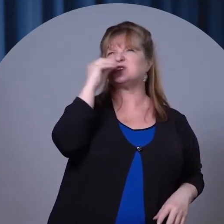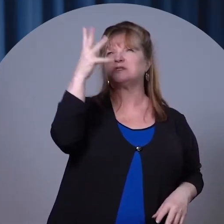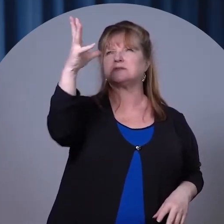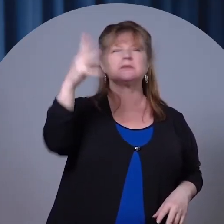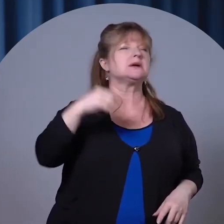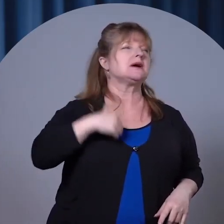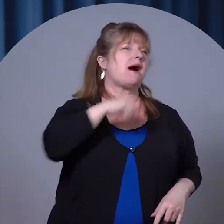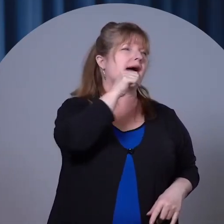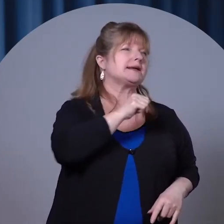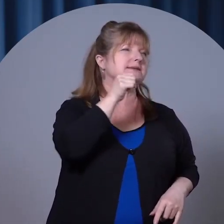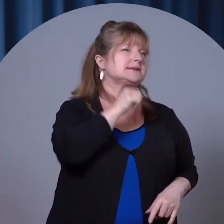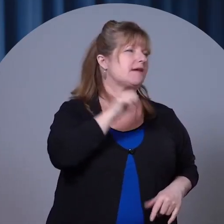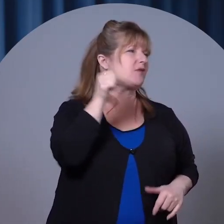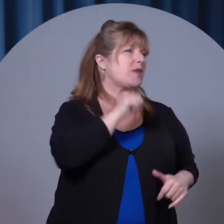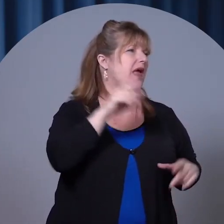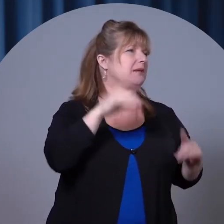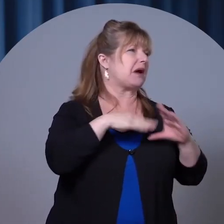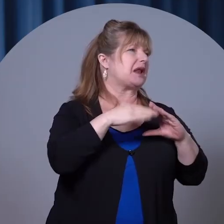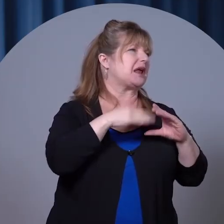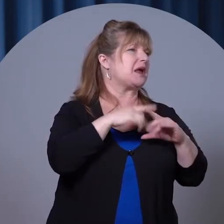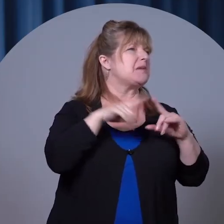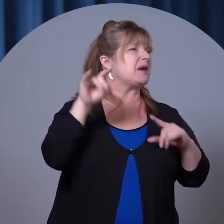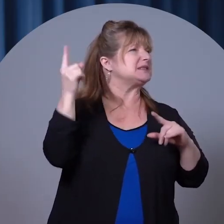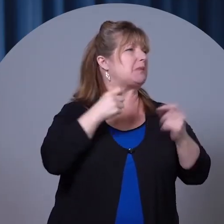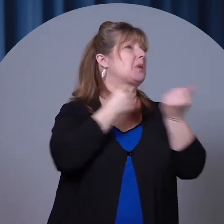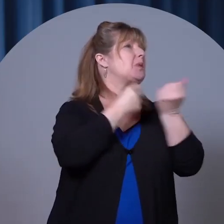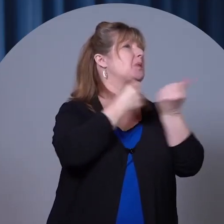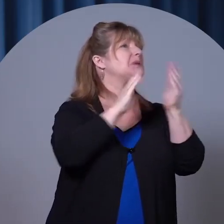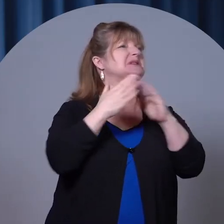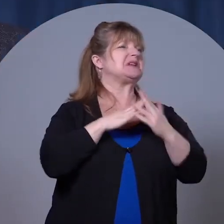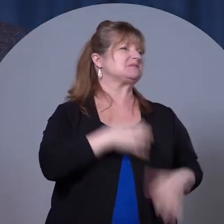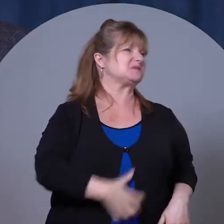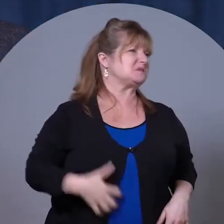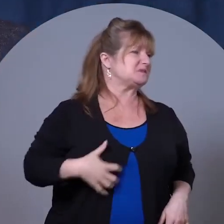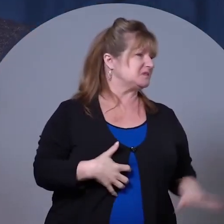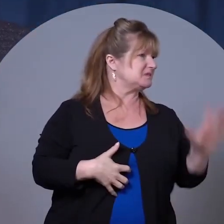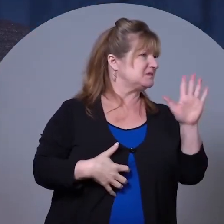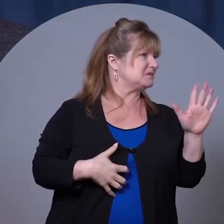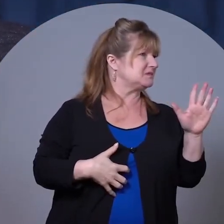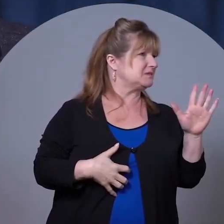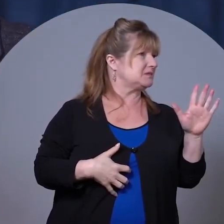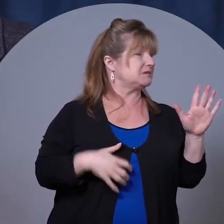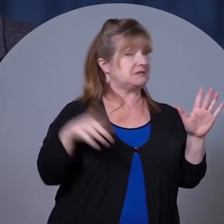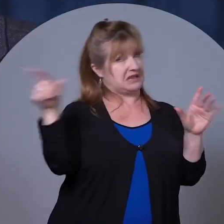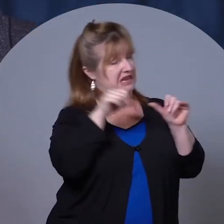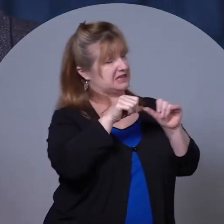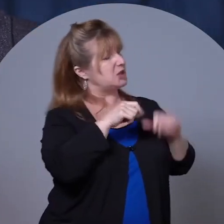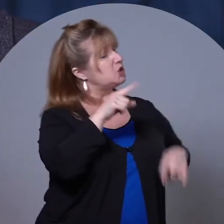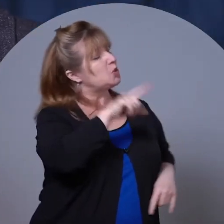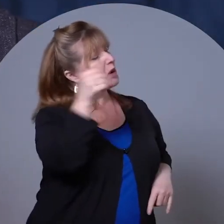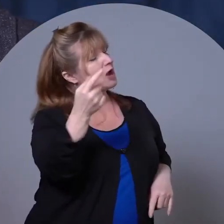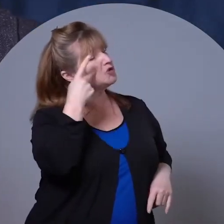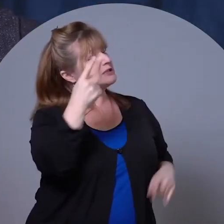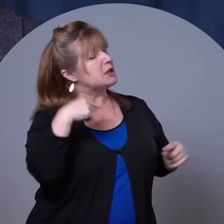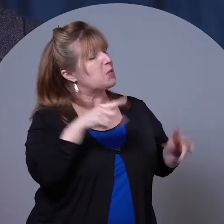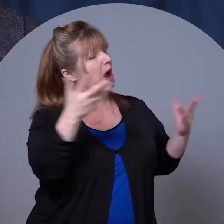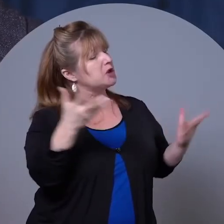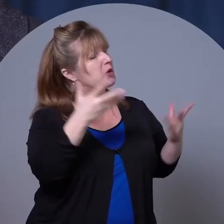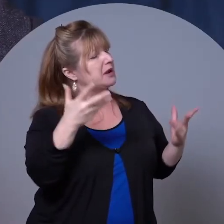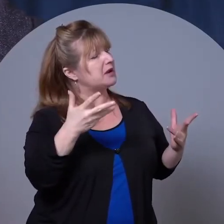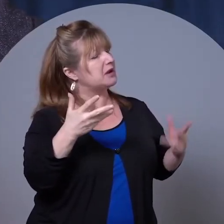then, who came by train to Spokane. And the novel also features two other characters that they meet, Ursula the Great, who is